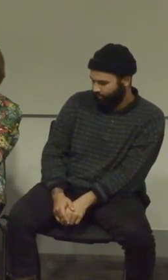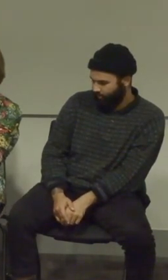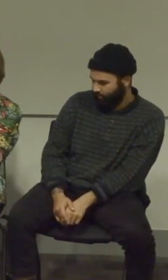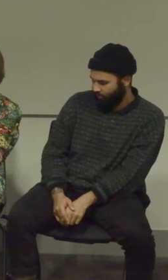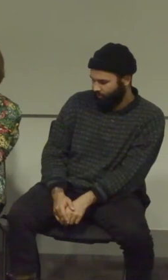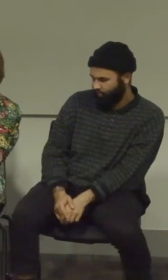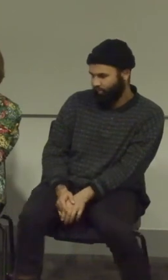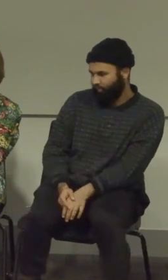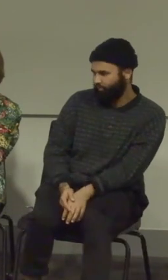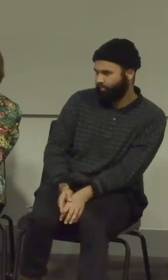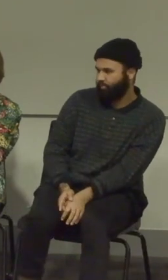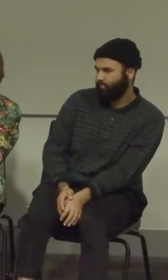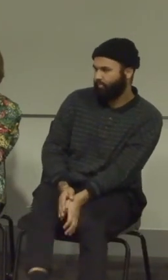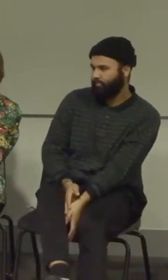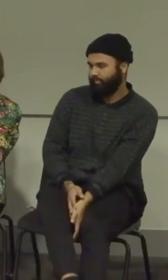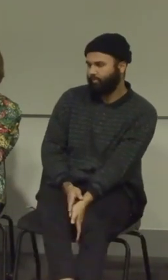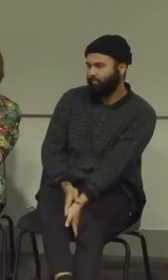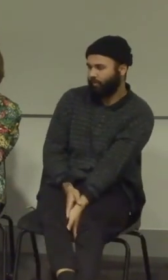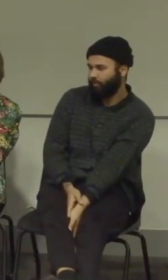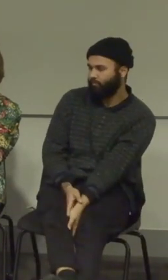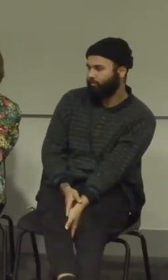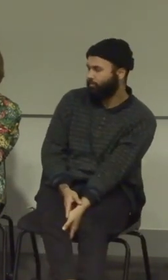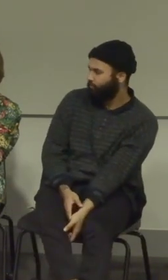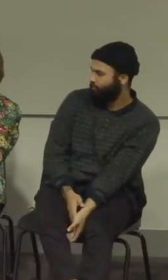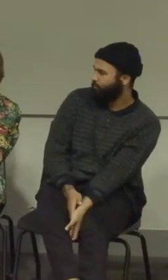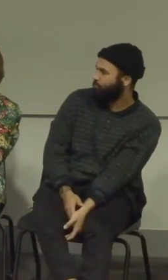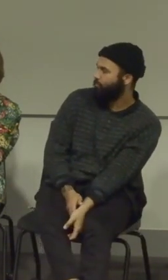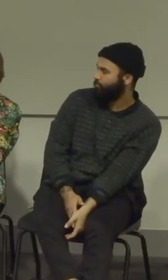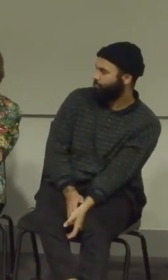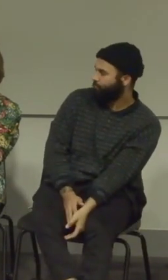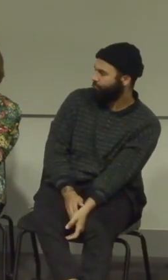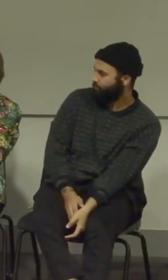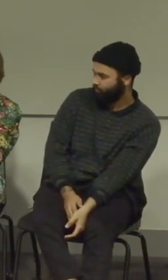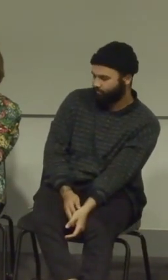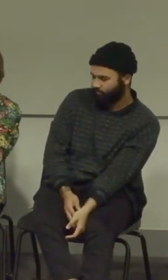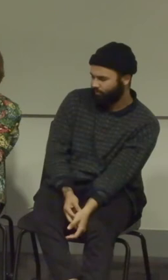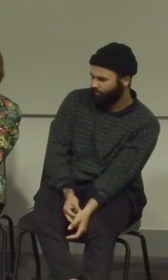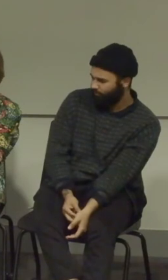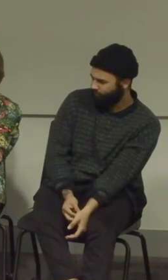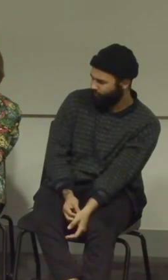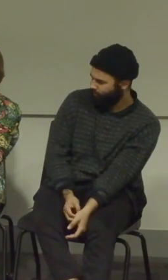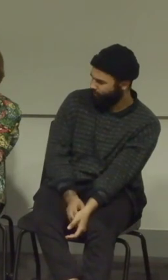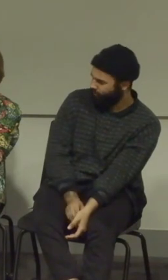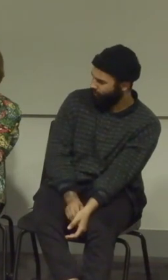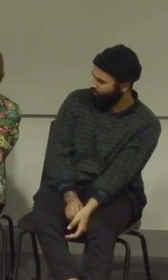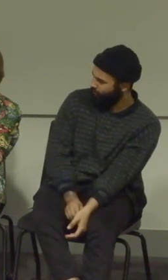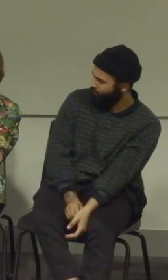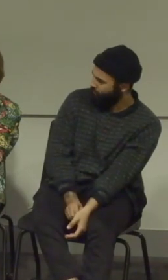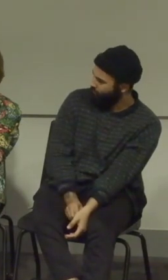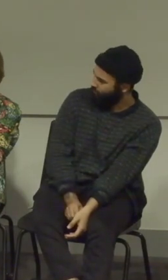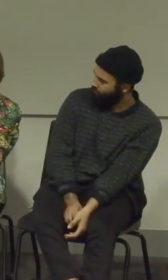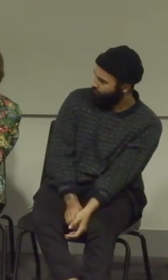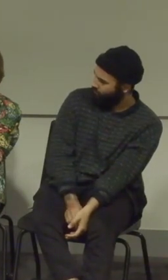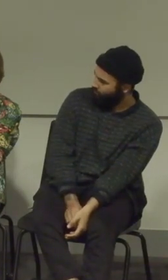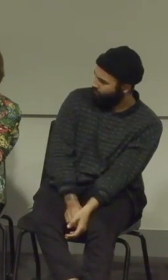rewarding life that people could relate to. We're only ever seeing what happened to the exhibition opening. We're never actually seeing